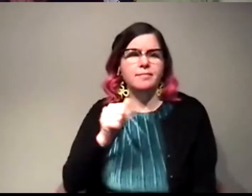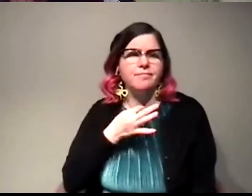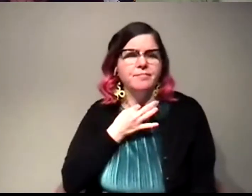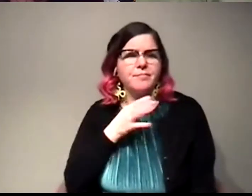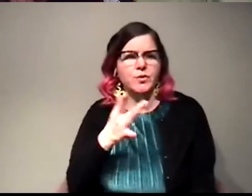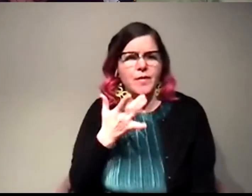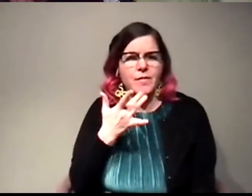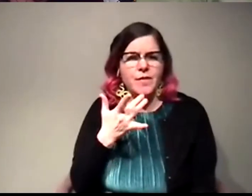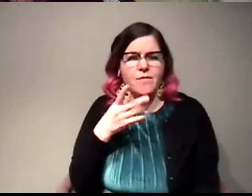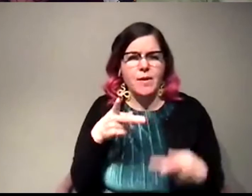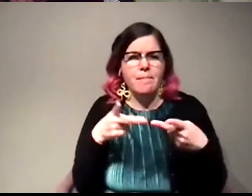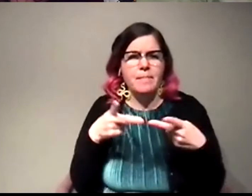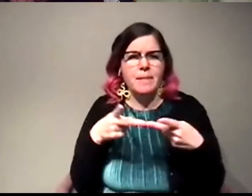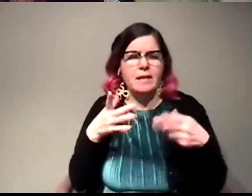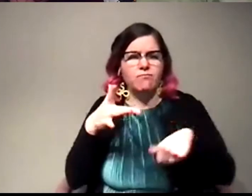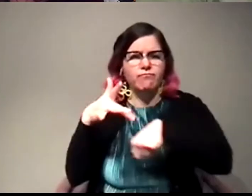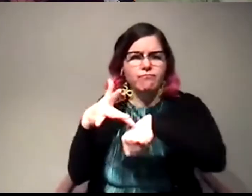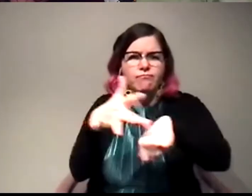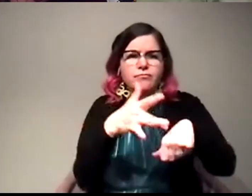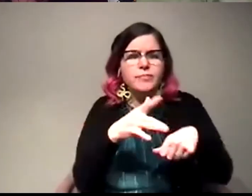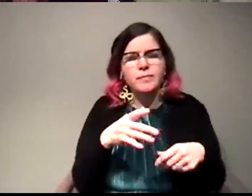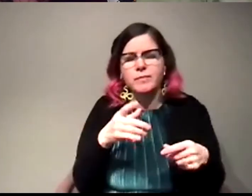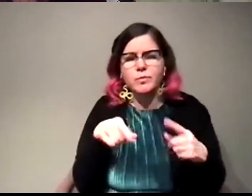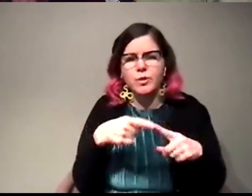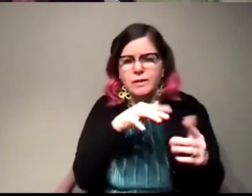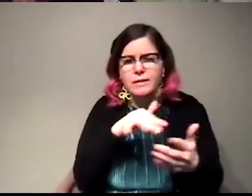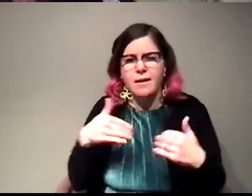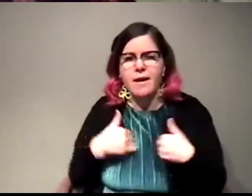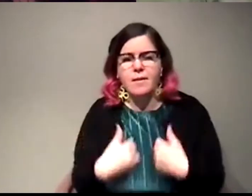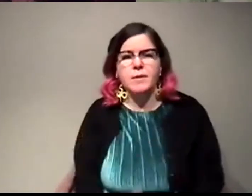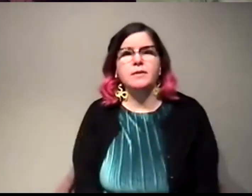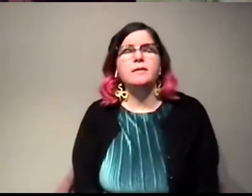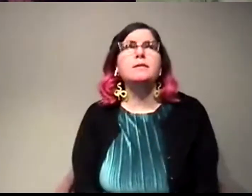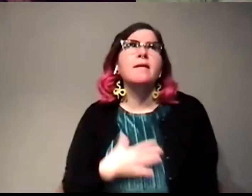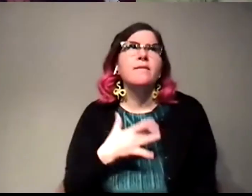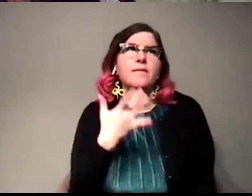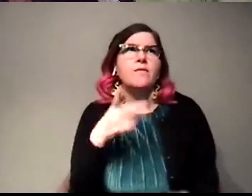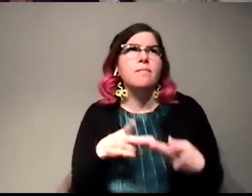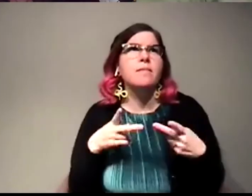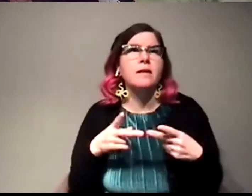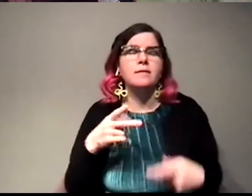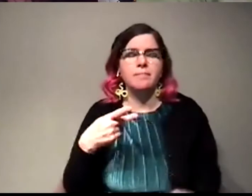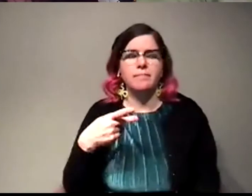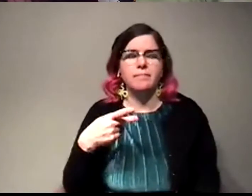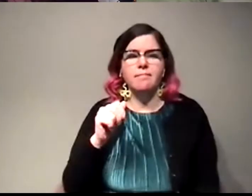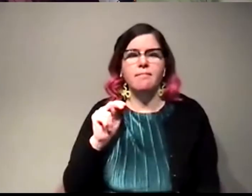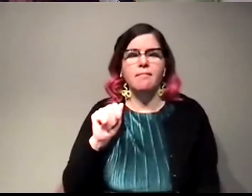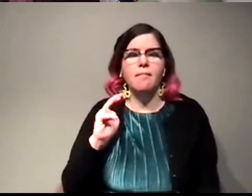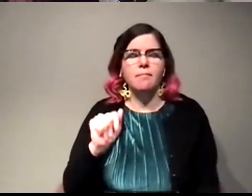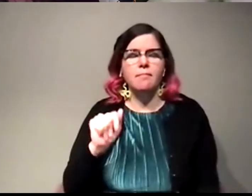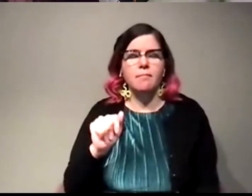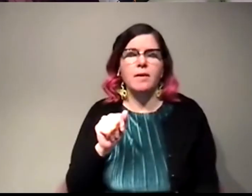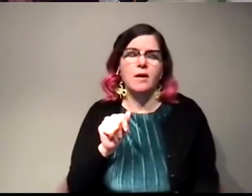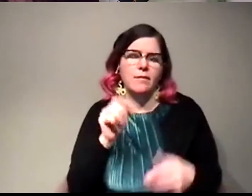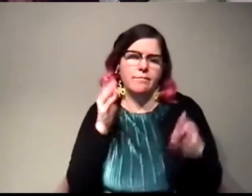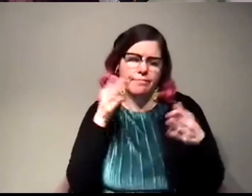favorite place you have visited to study animals? So I think my favorite place was Panama. I was working on a bird project